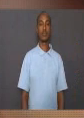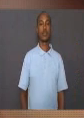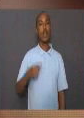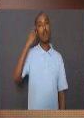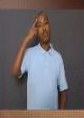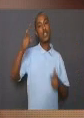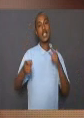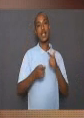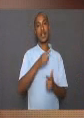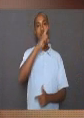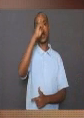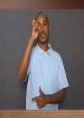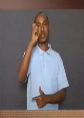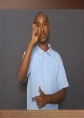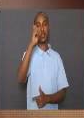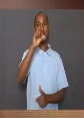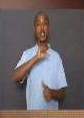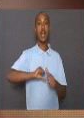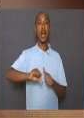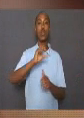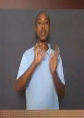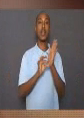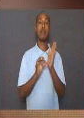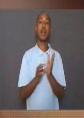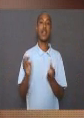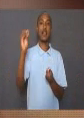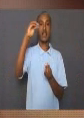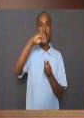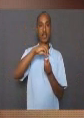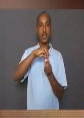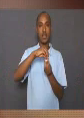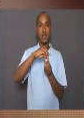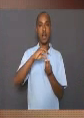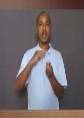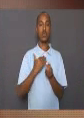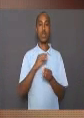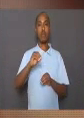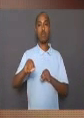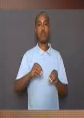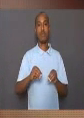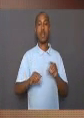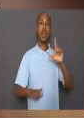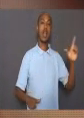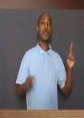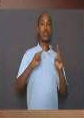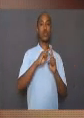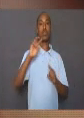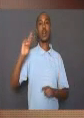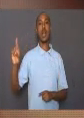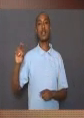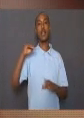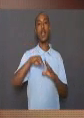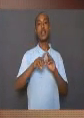For the second question, the atomic numbers increase as we move from the left to right